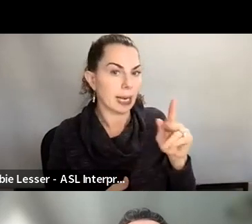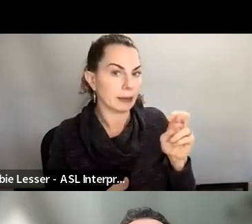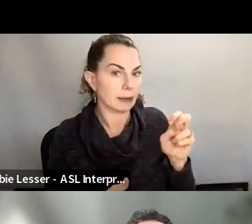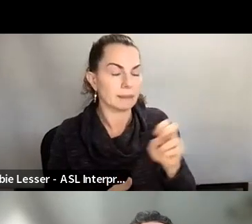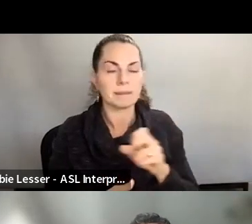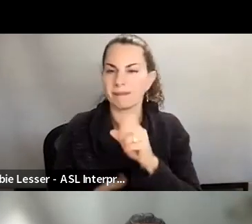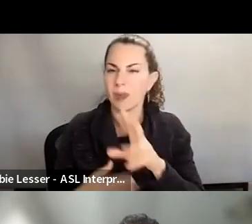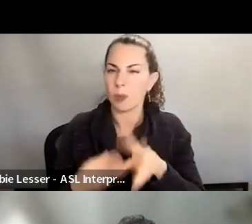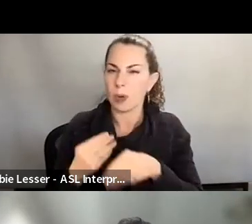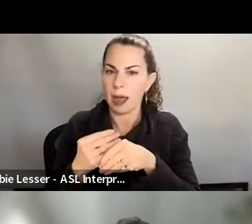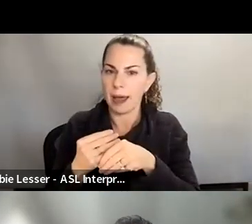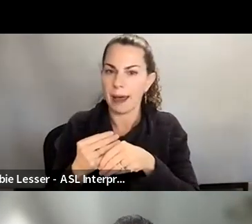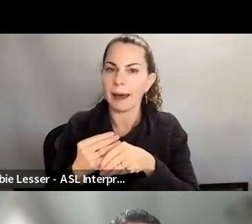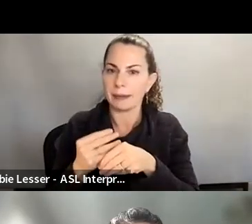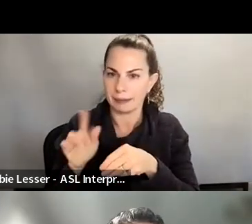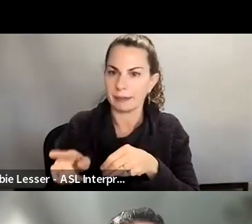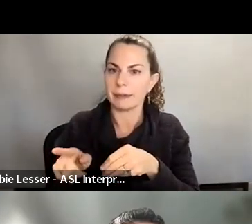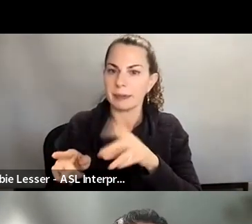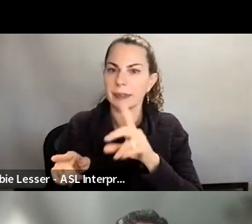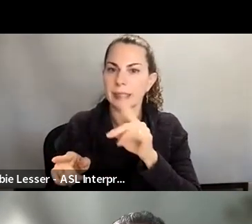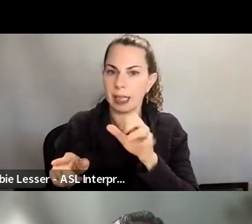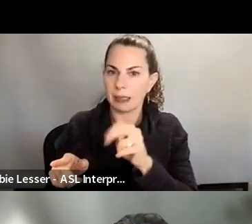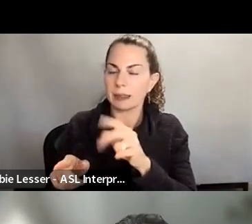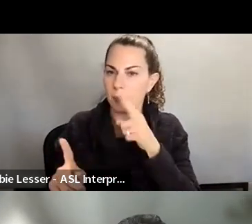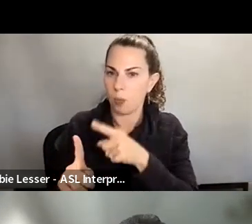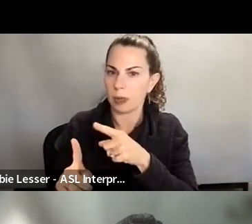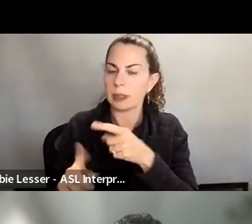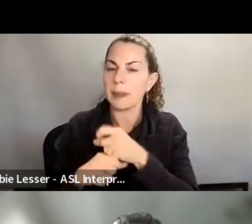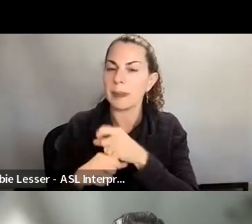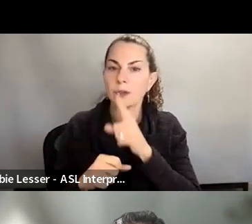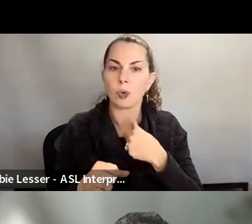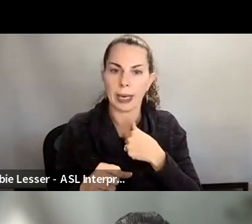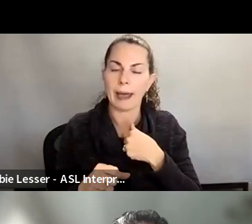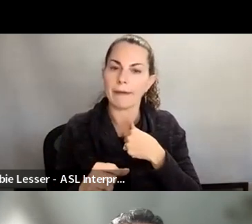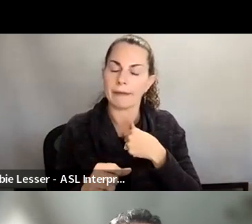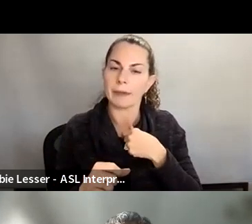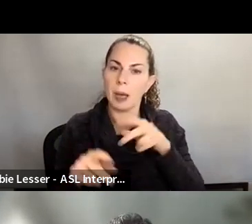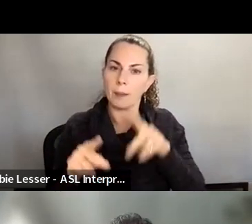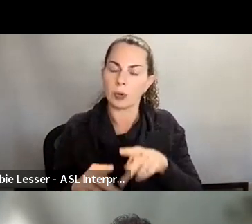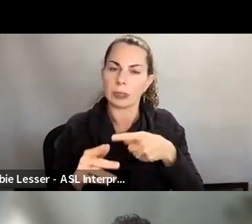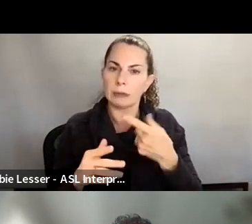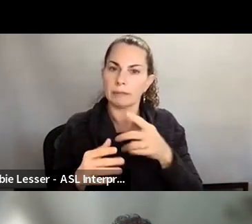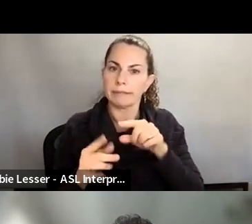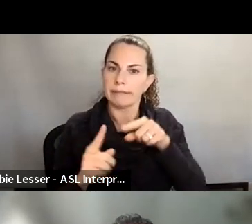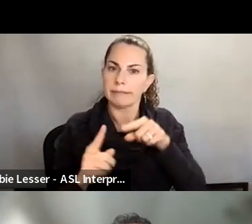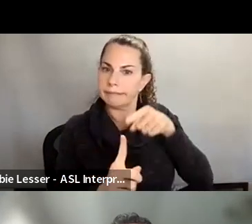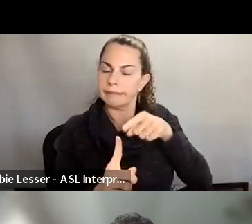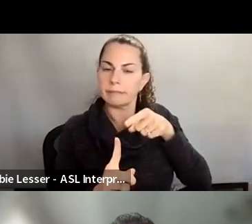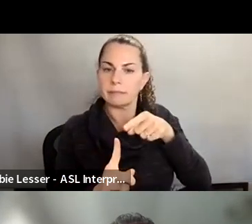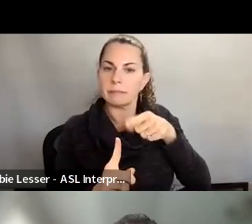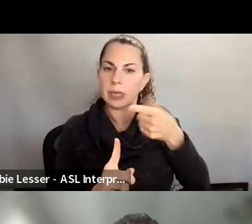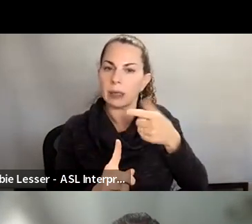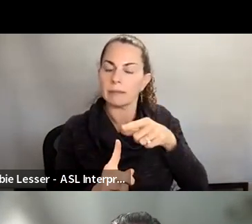that, onto Dylan's point about having a designated person, I think it's really important that person is not only designated, but that they have a level